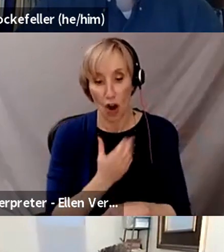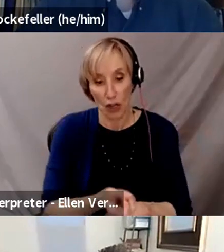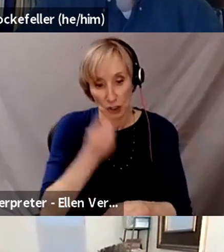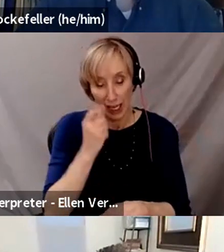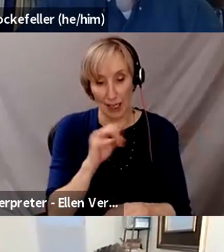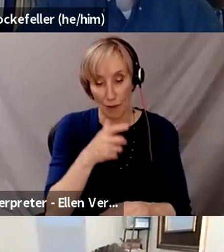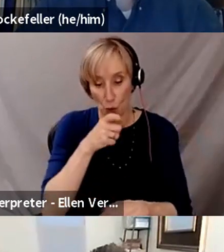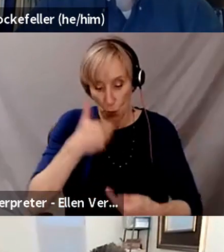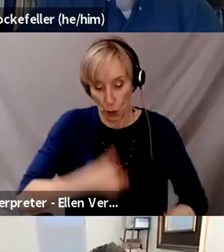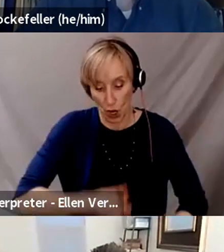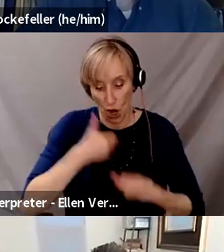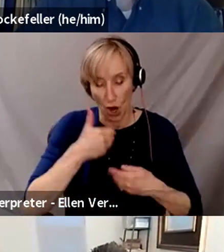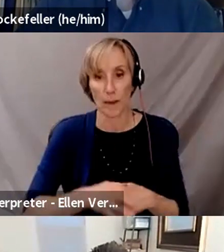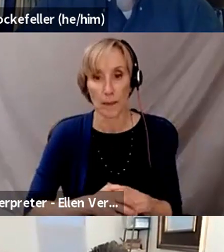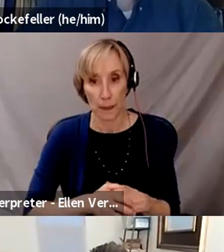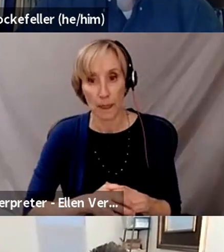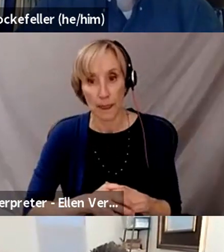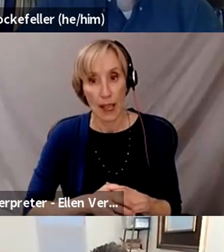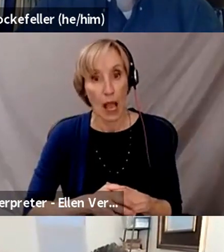Yeah, the pedal back is scary.